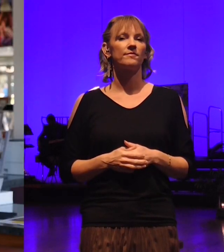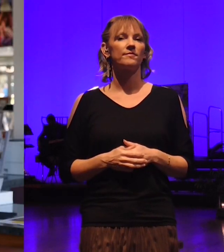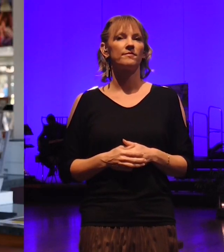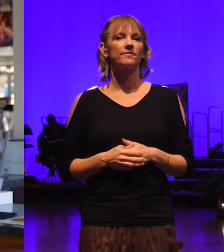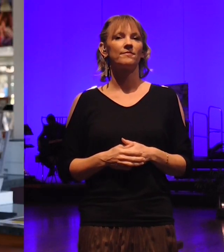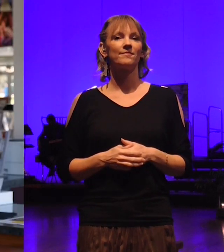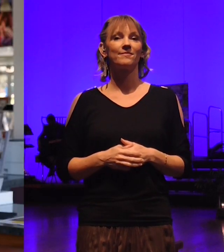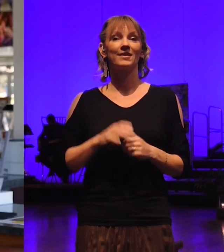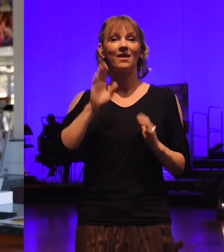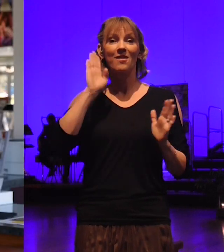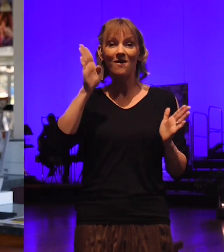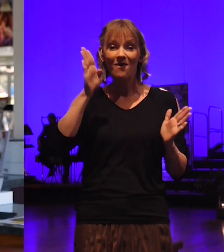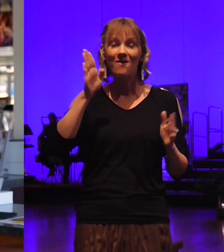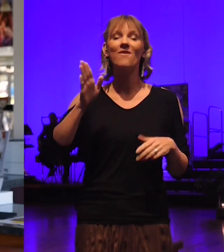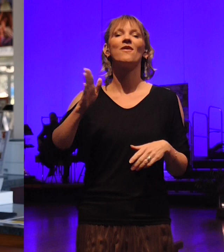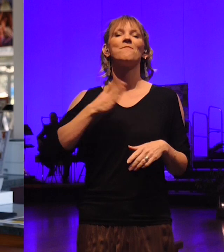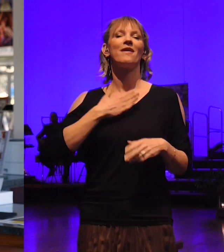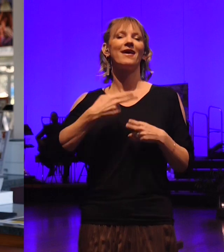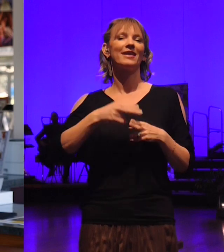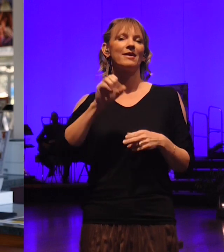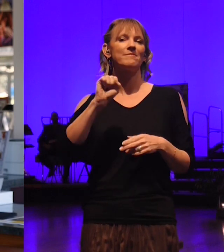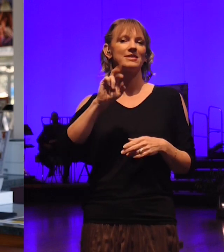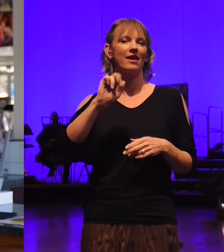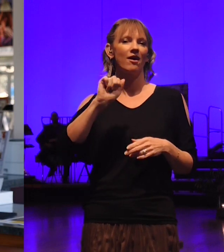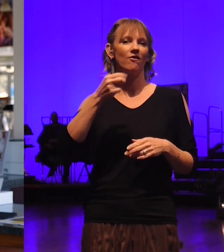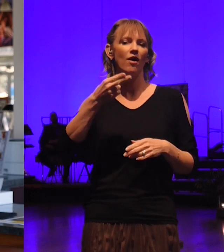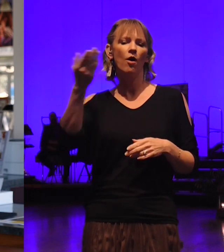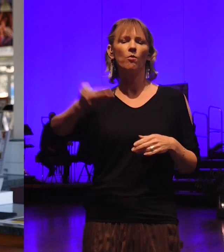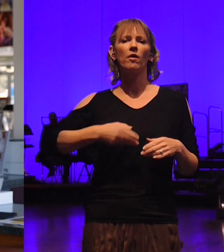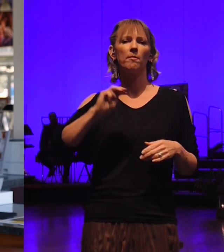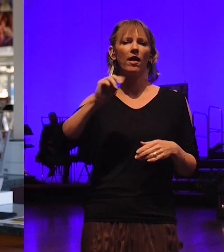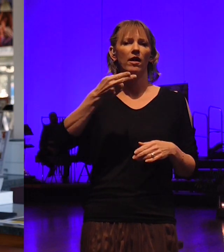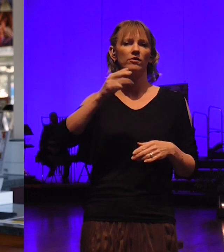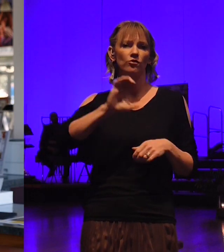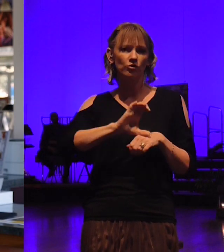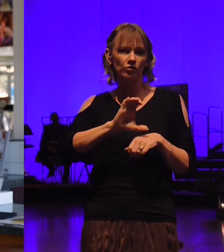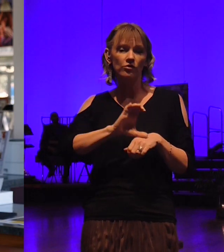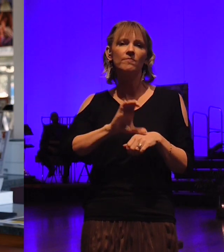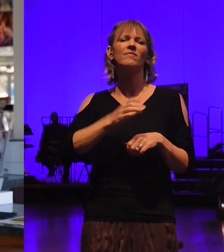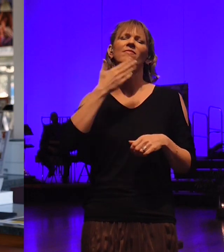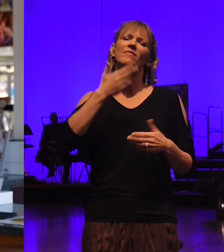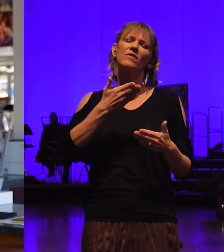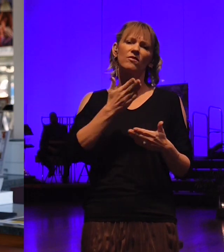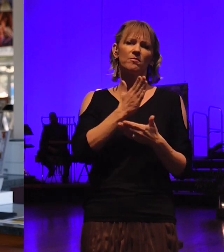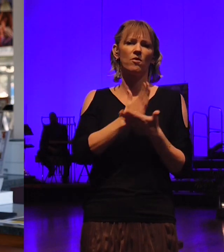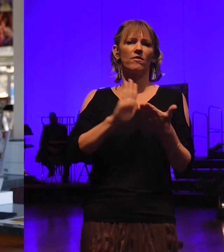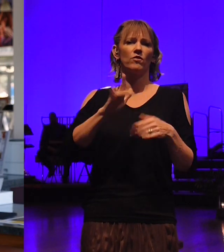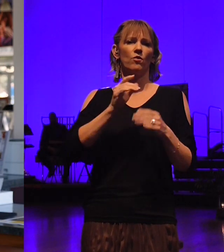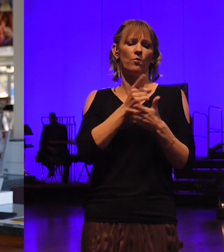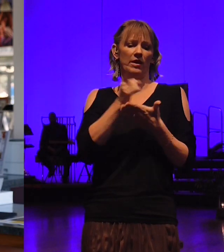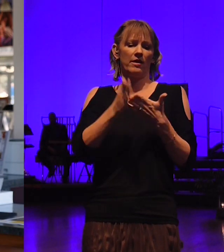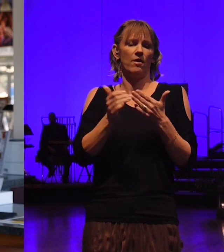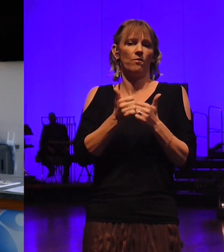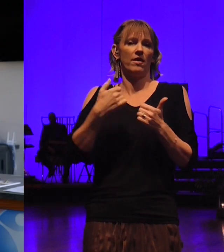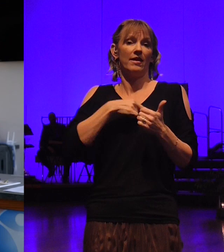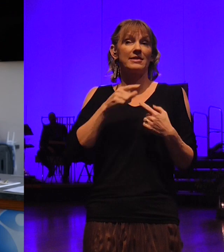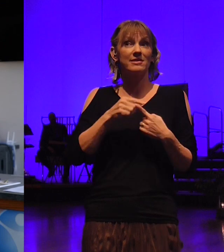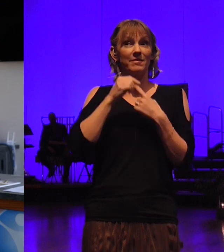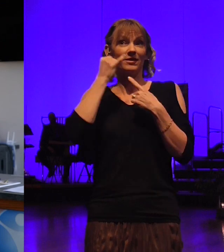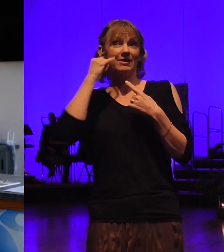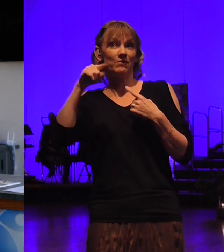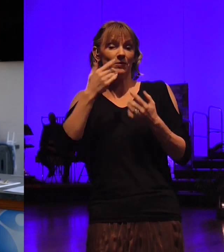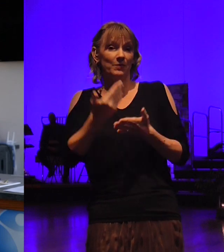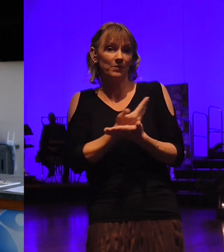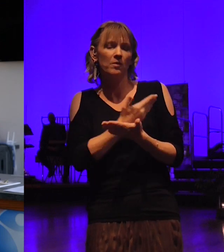Annyeonghaseyo, my name is Sarah, and welcome to Mile High Church. Thank you for spending a portion of your weekend with us, especially if you're new. Before